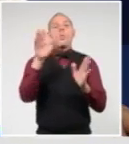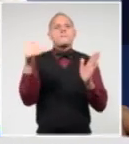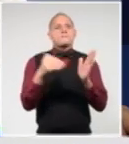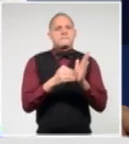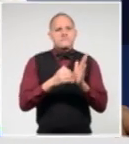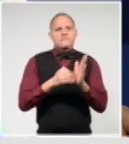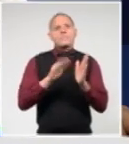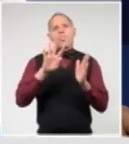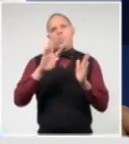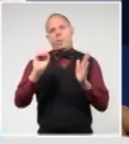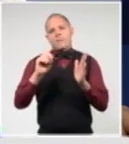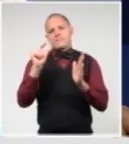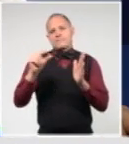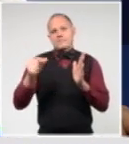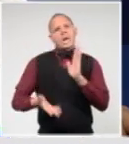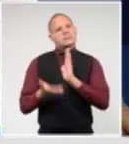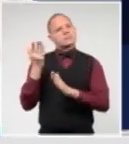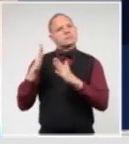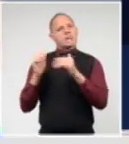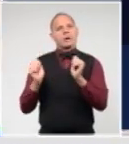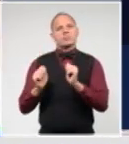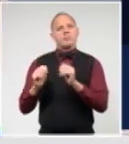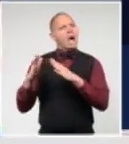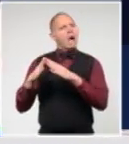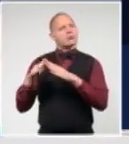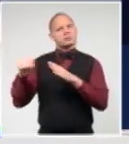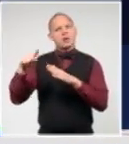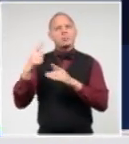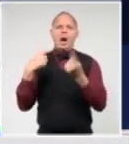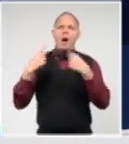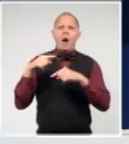Cienfuegos. This means that, to date,